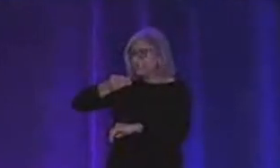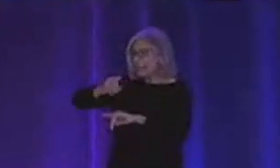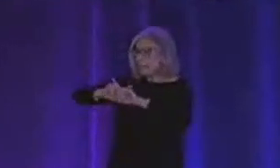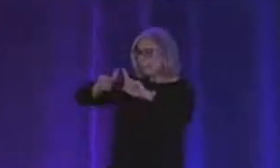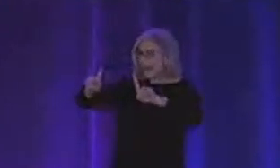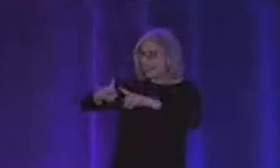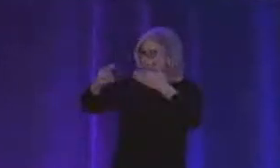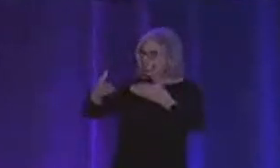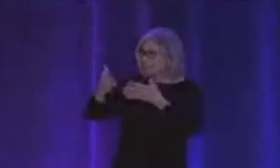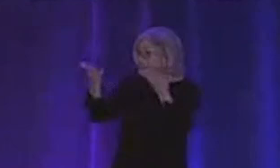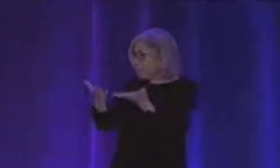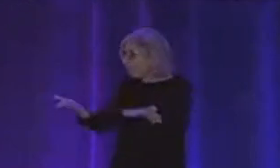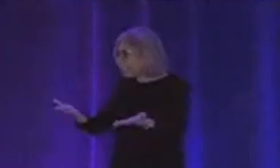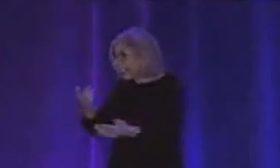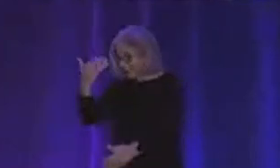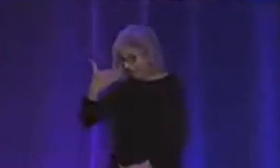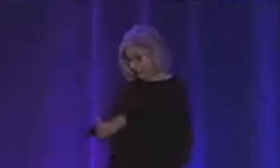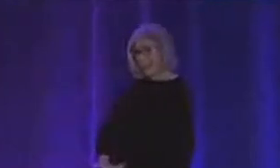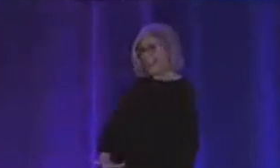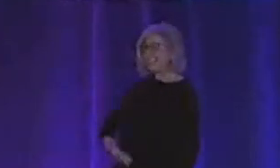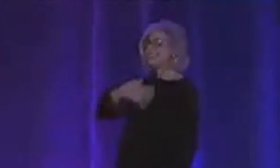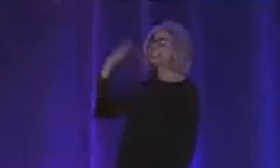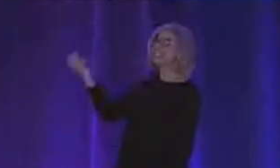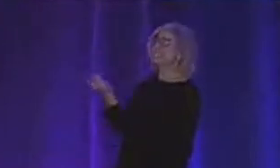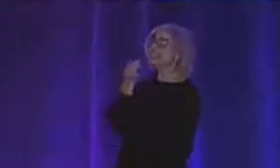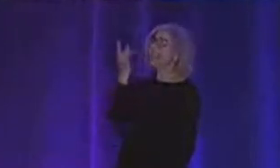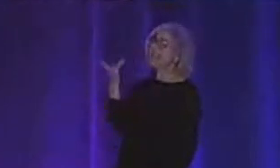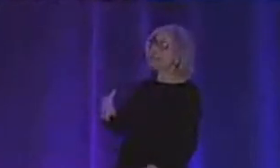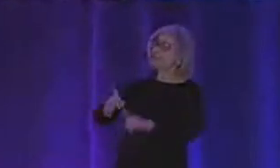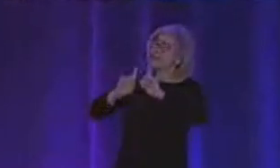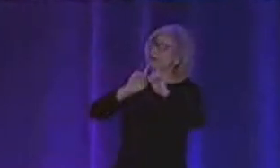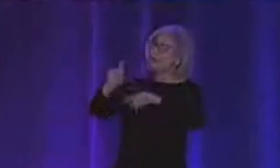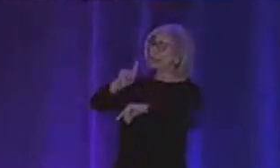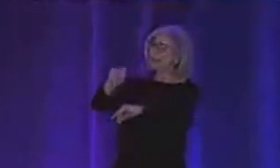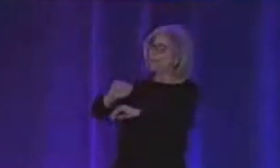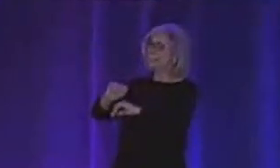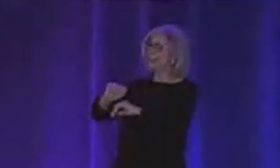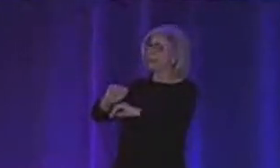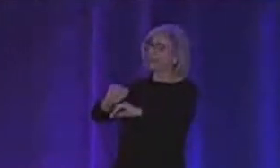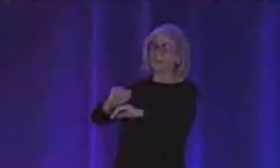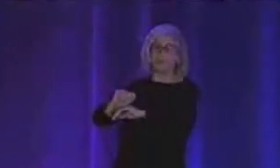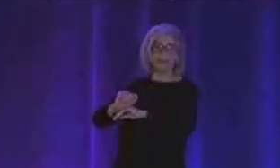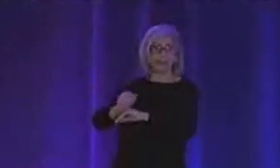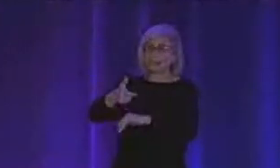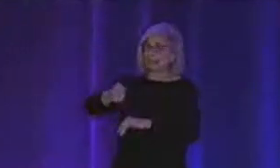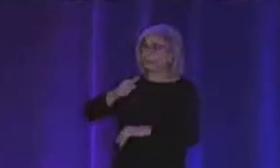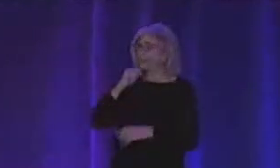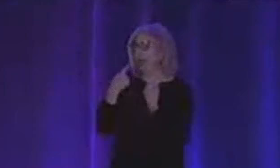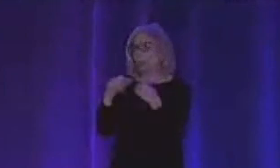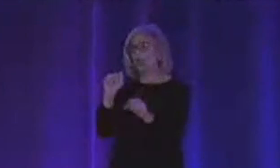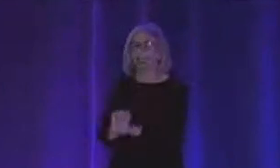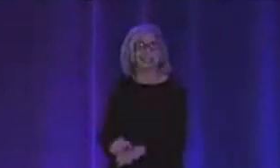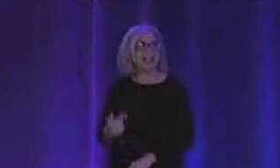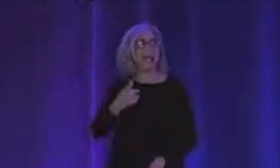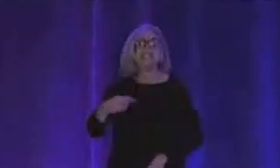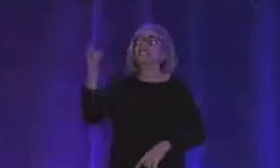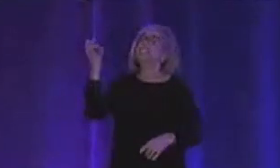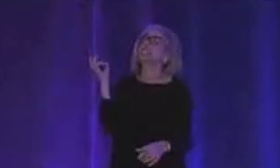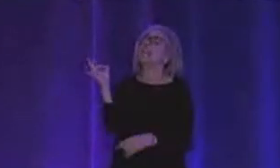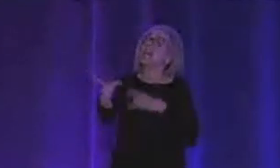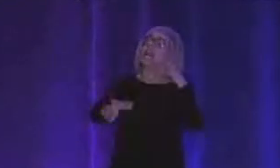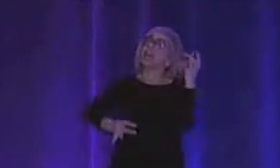But here's the thing. I hate ordering pizza. Clicker's not working. All right. I